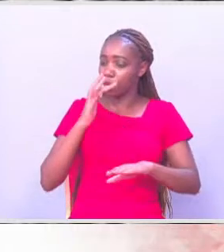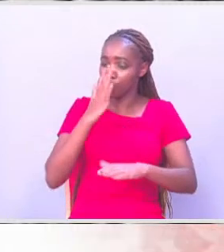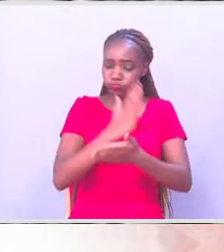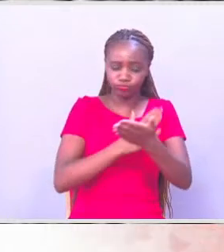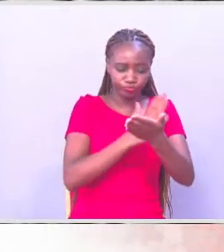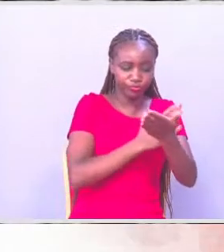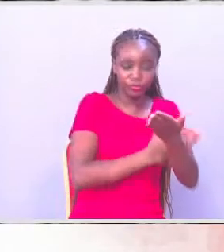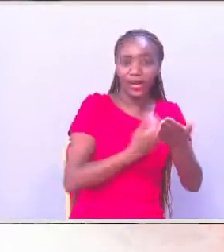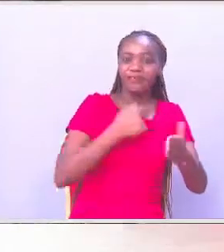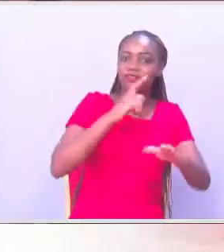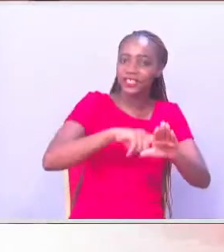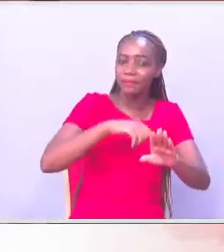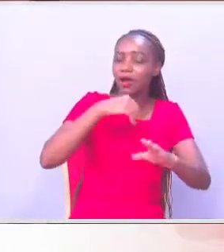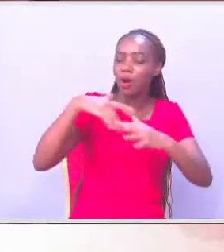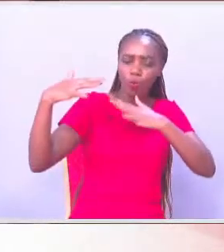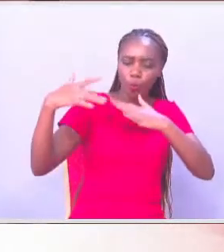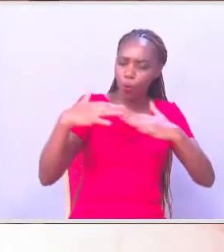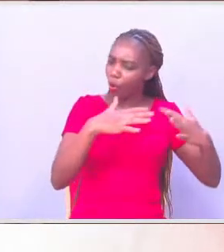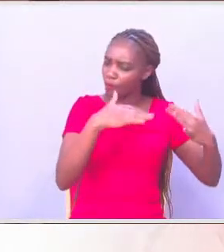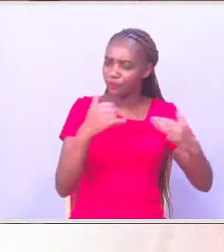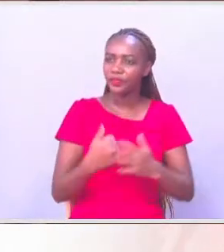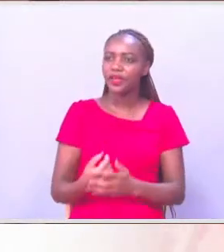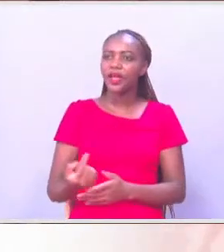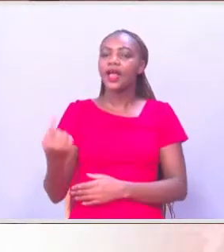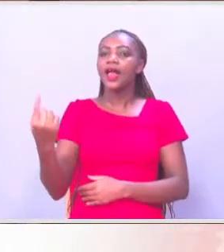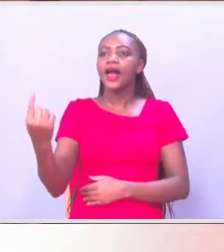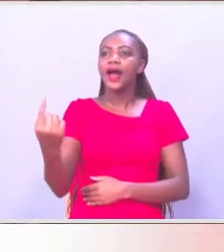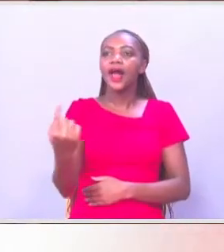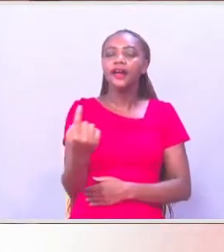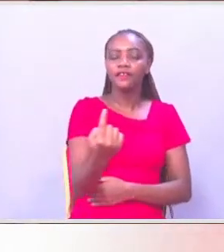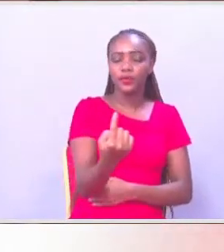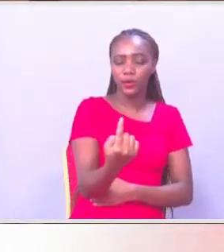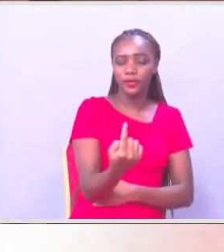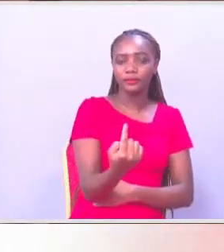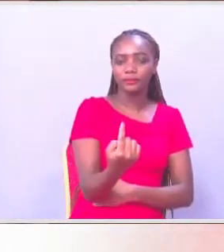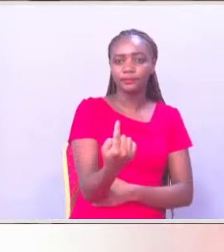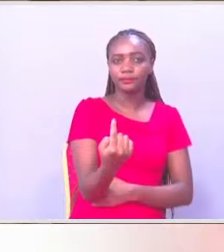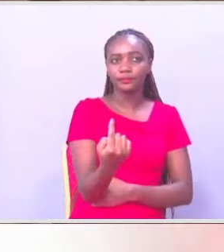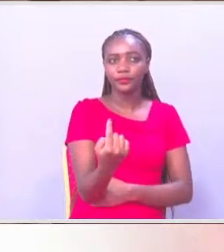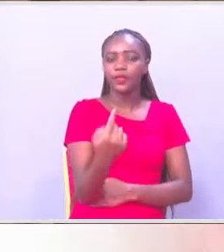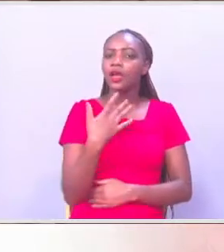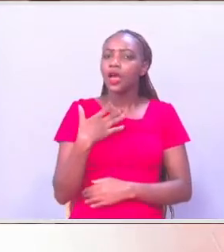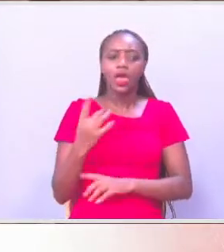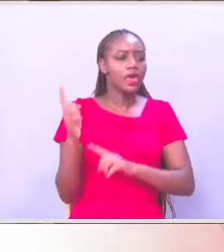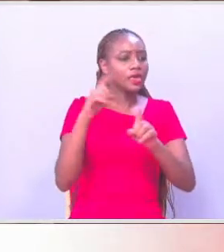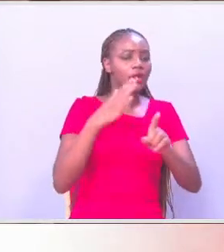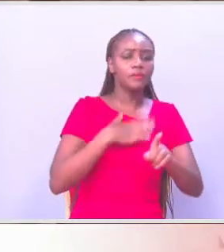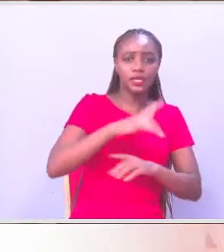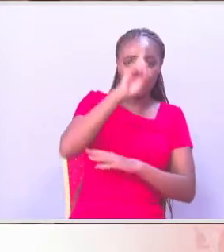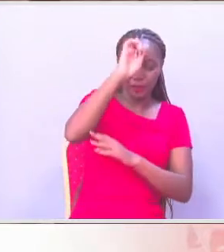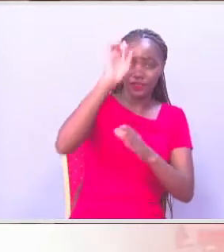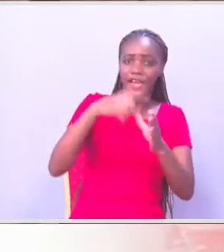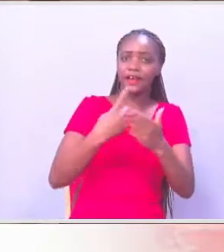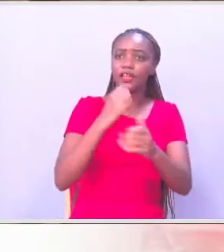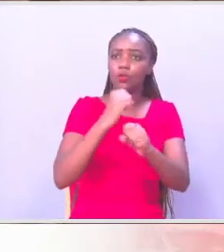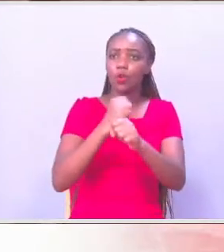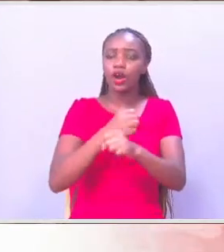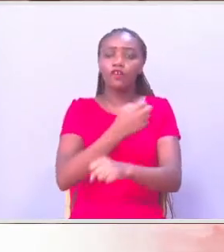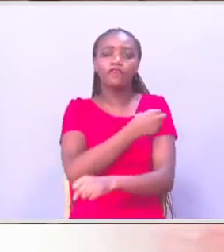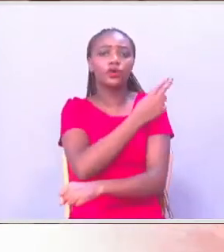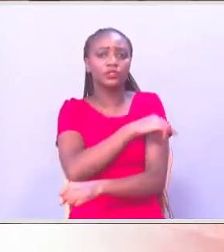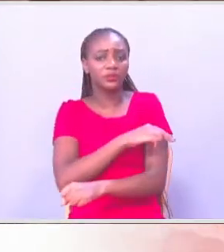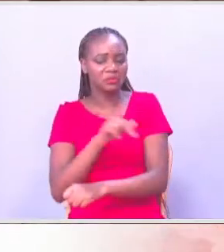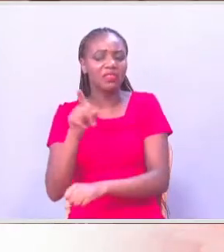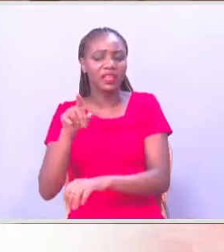been injured. Everybody was in the village. Sasa kazi ya hospitali wakati